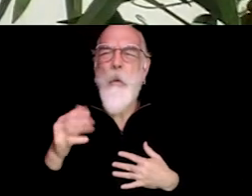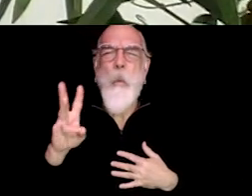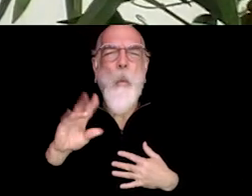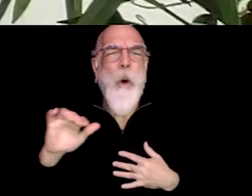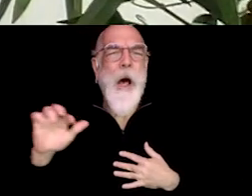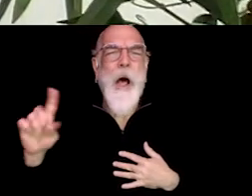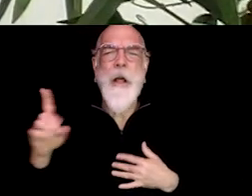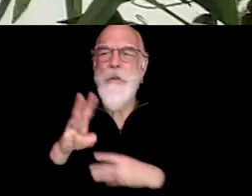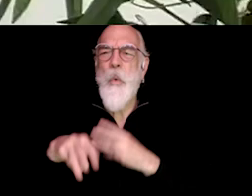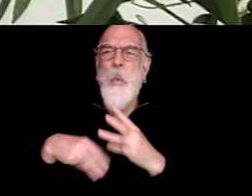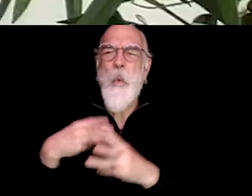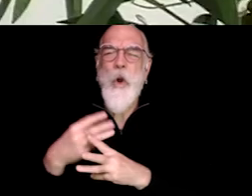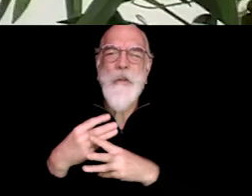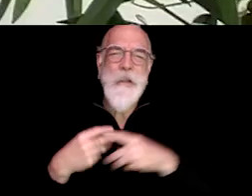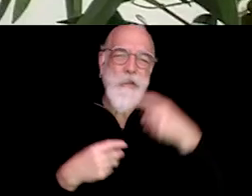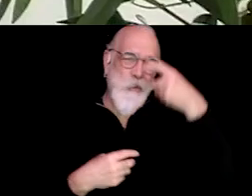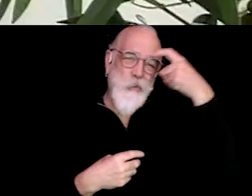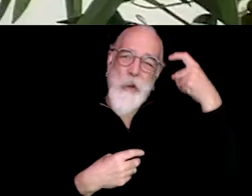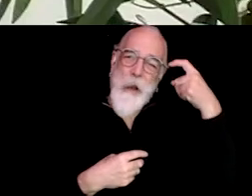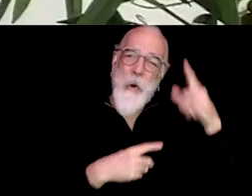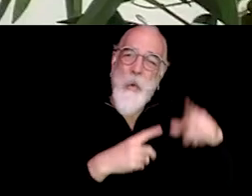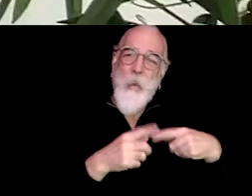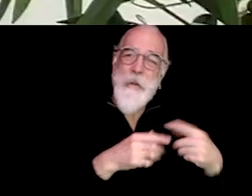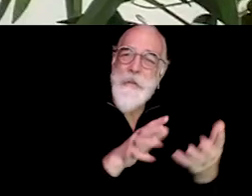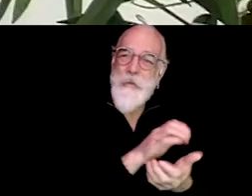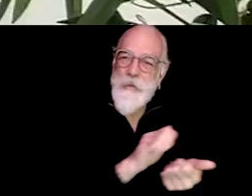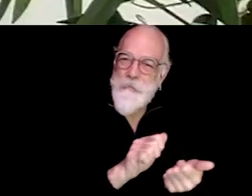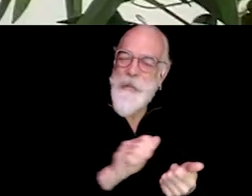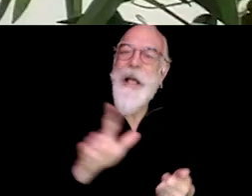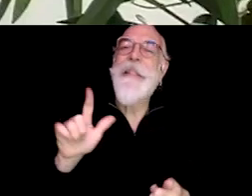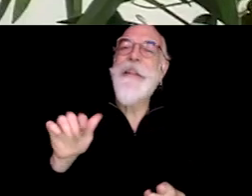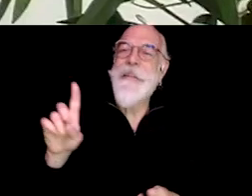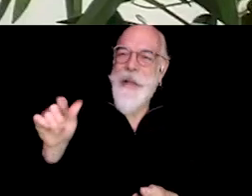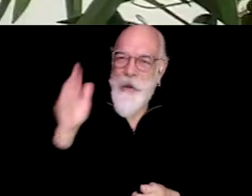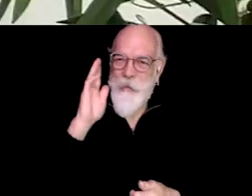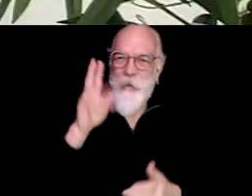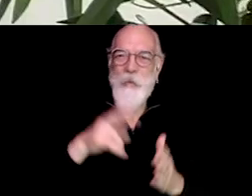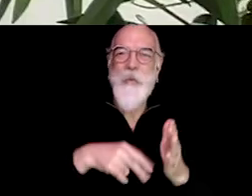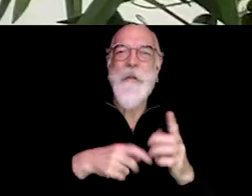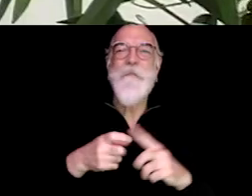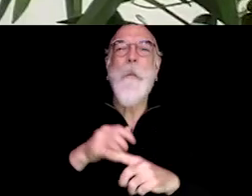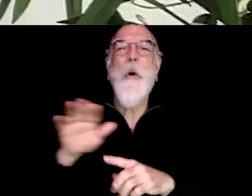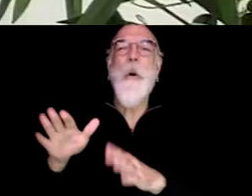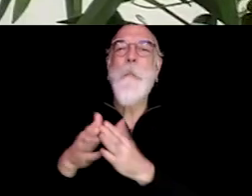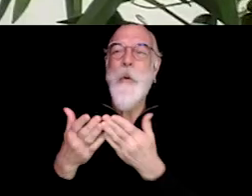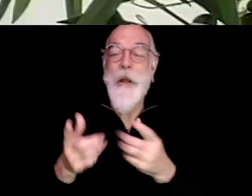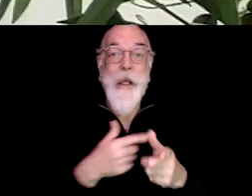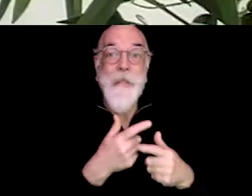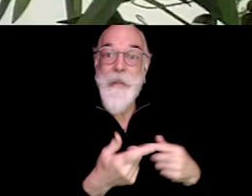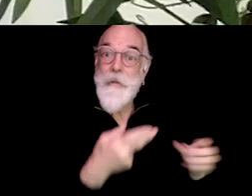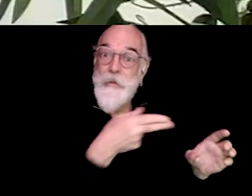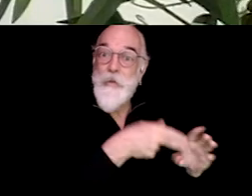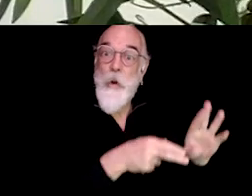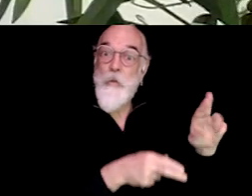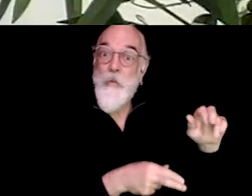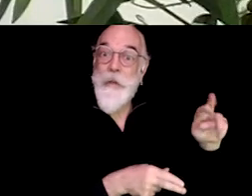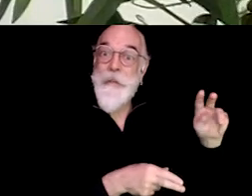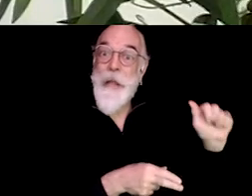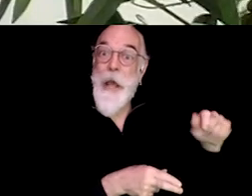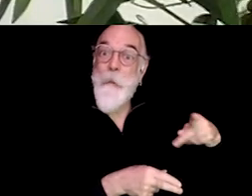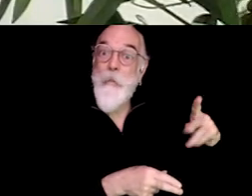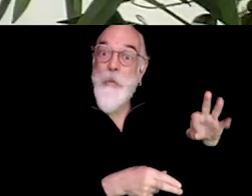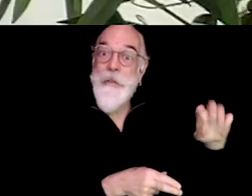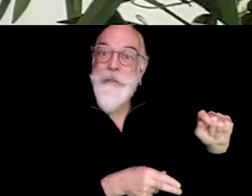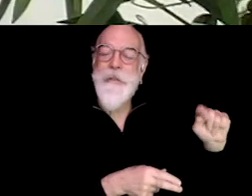its destruction," end quote. Linda will read from her luminous book and then join Rena Priest, Washington State Poet Laureate,